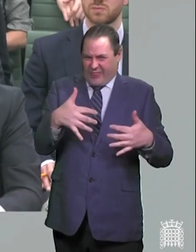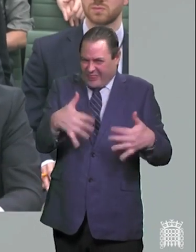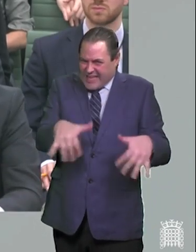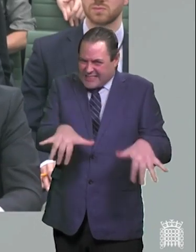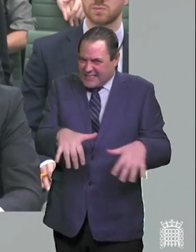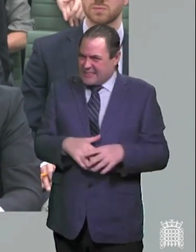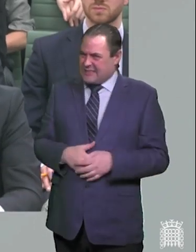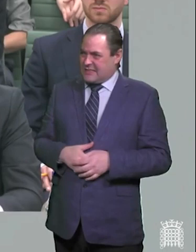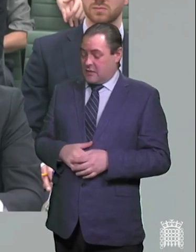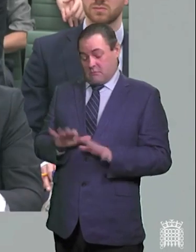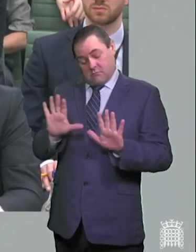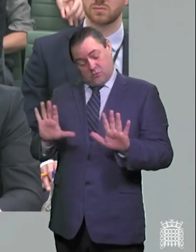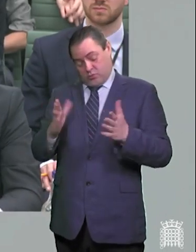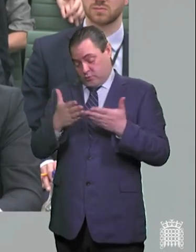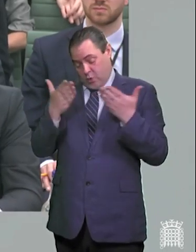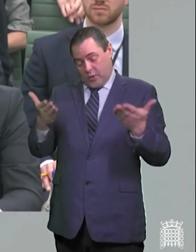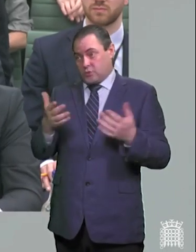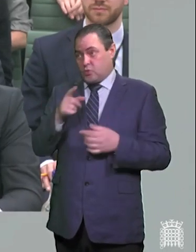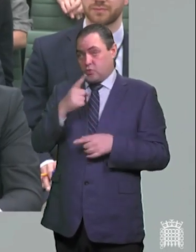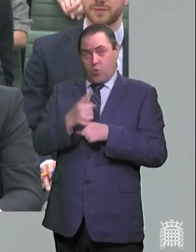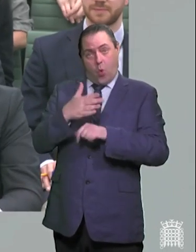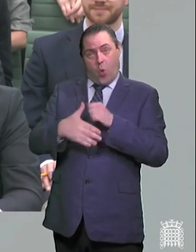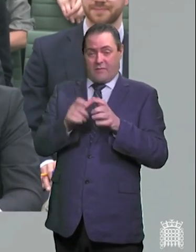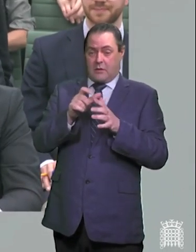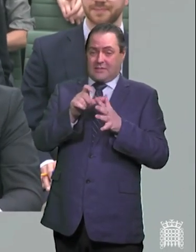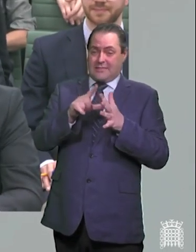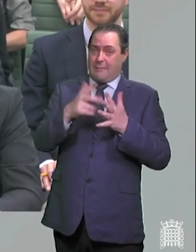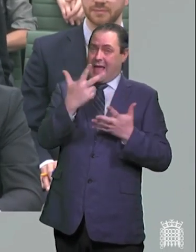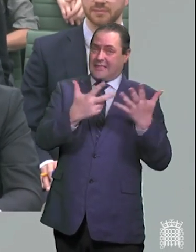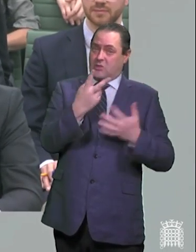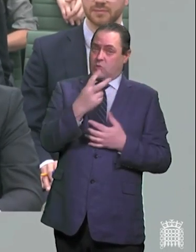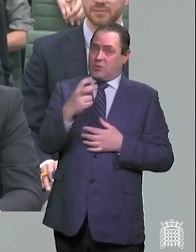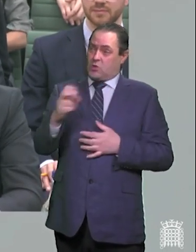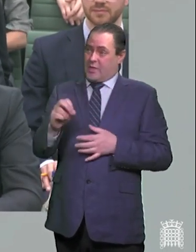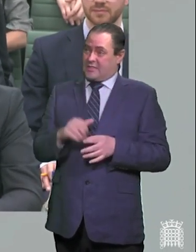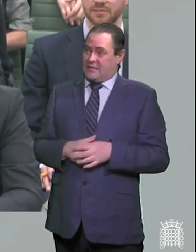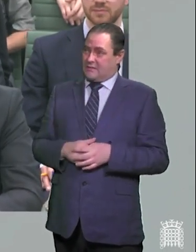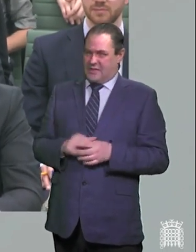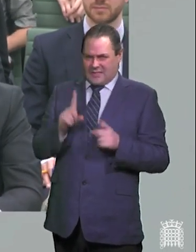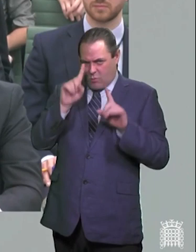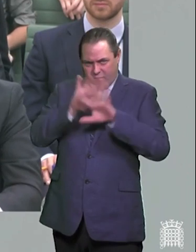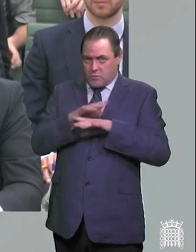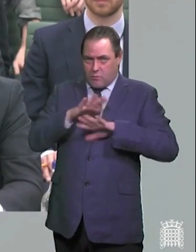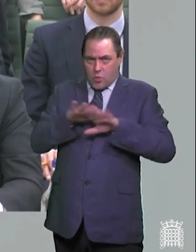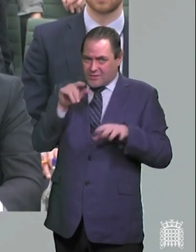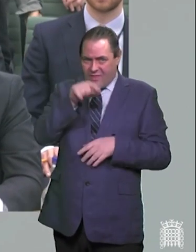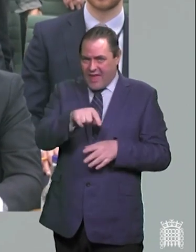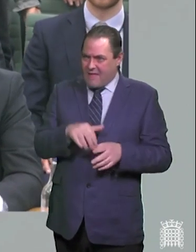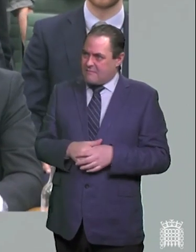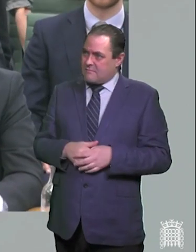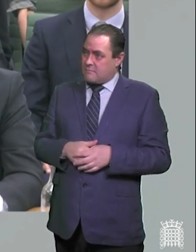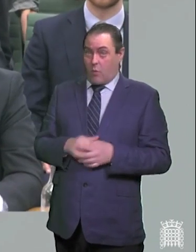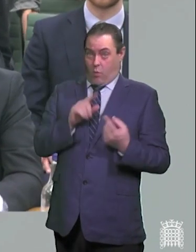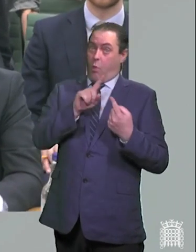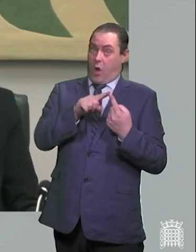with great respect, Chair, if you're talking about the December the 18th, 2020 event, I don't know, there's some confusion. I was not there.